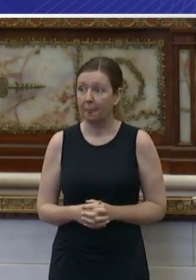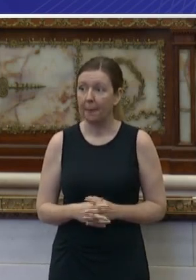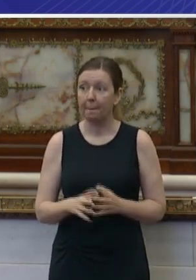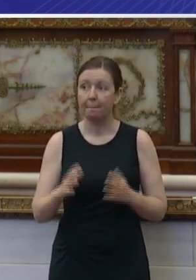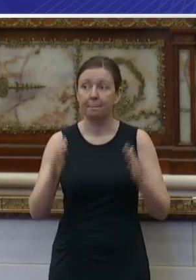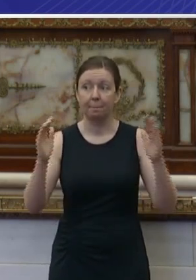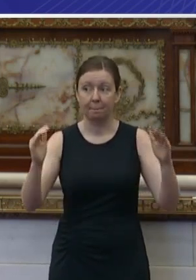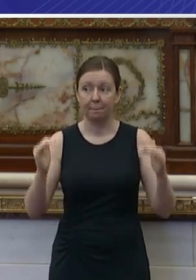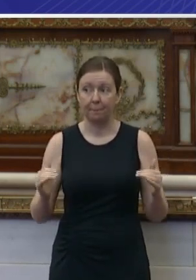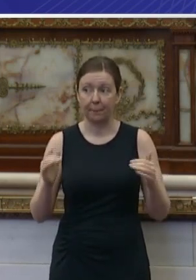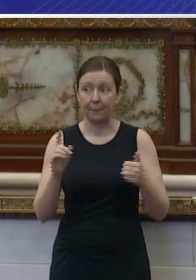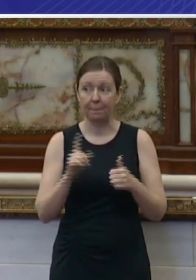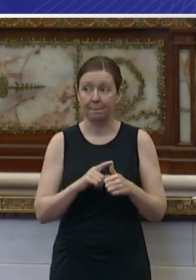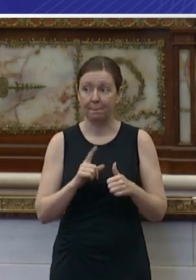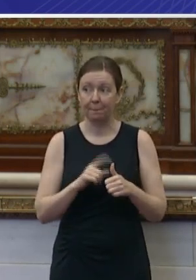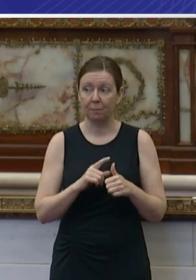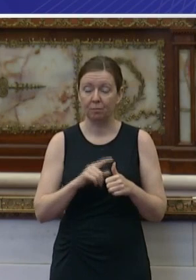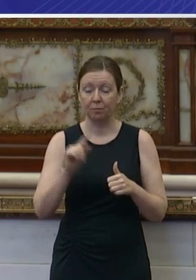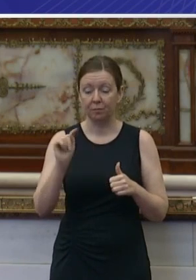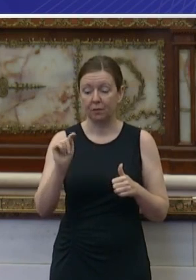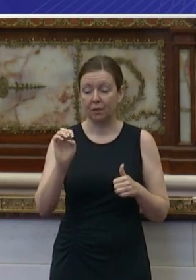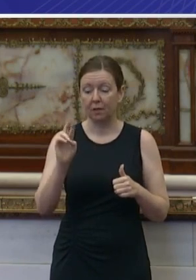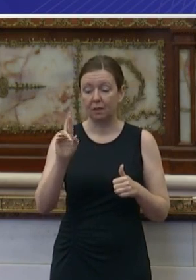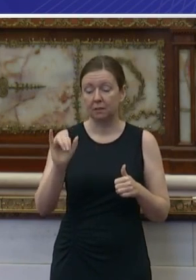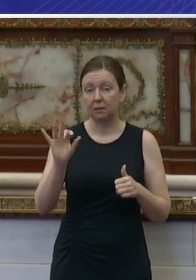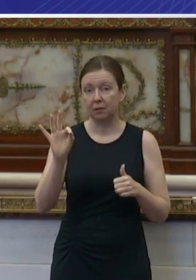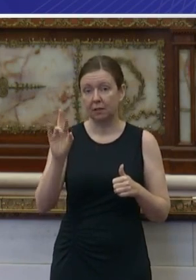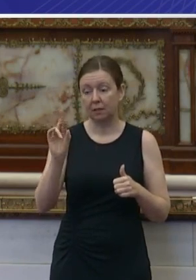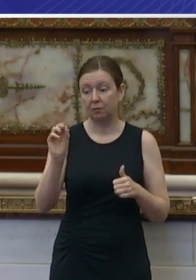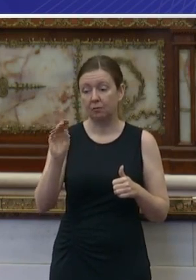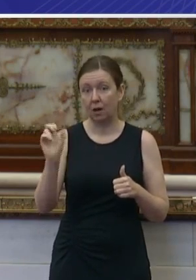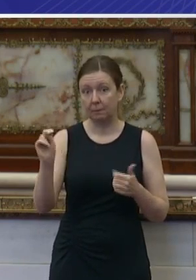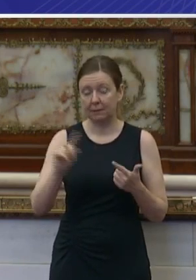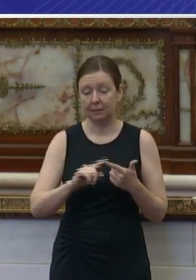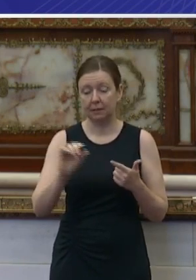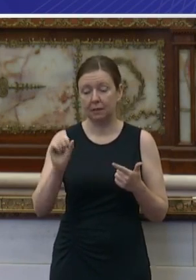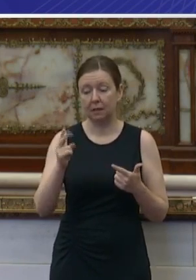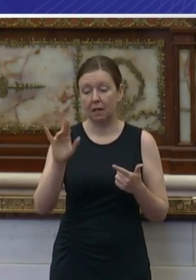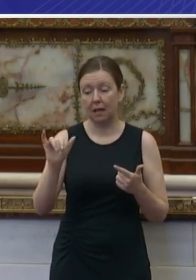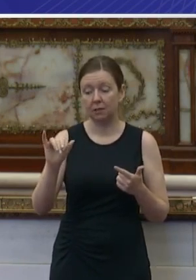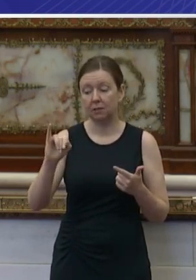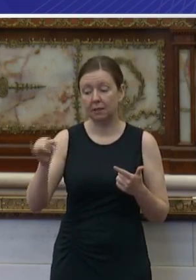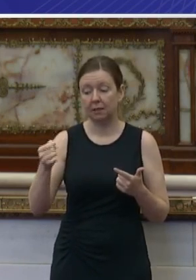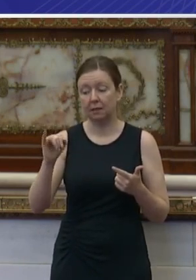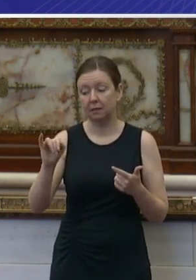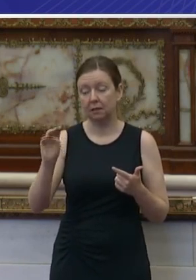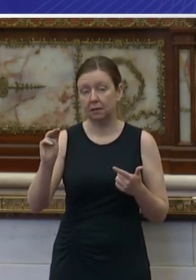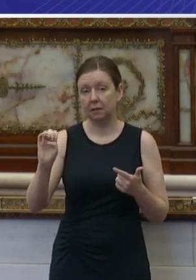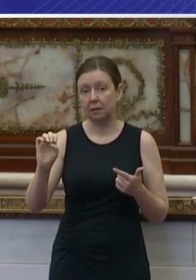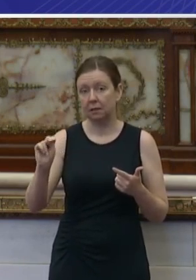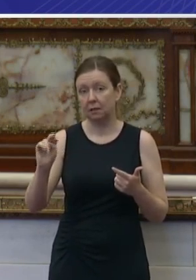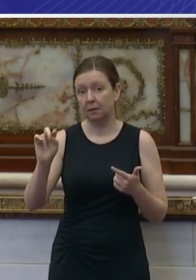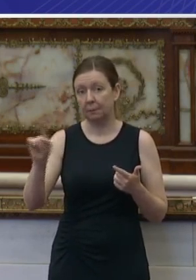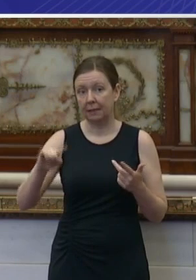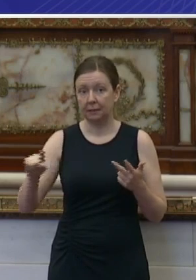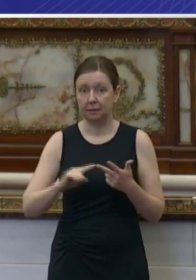The next panel includes Terry Fromson, Ashley Jimenez, Hemi